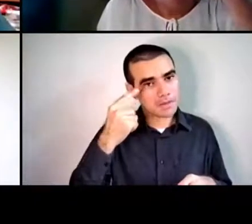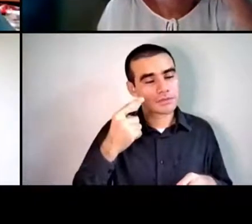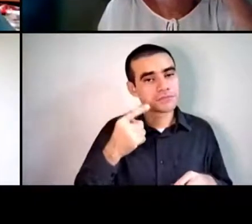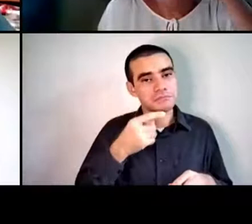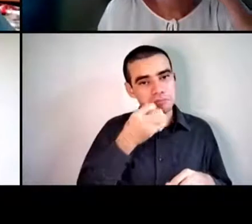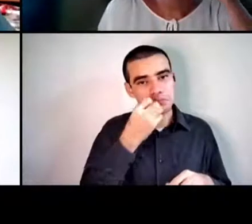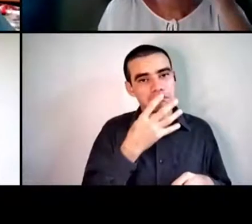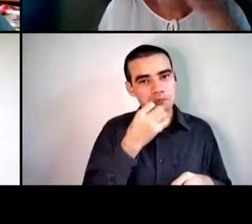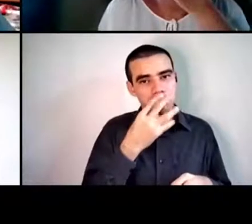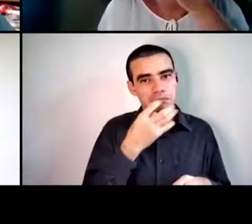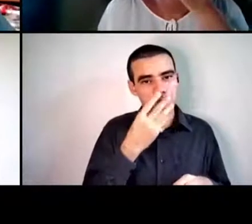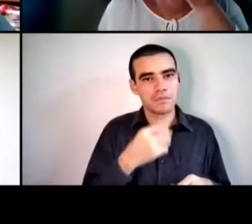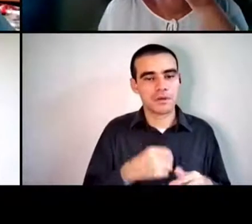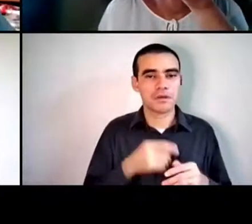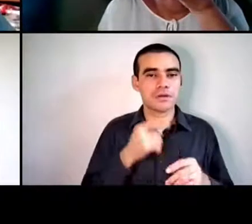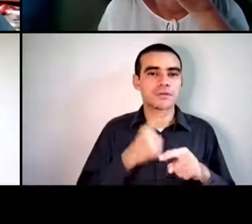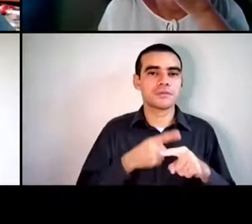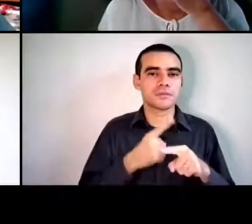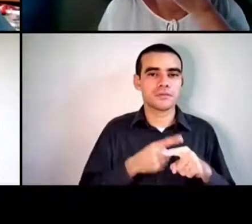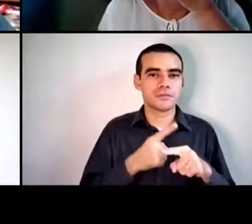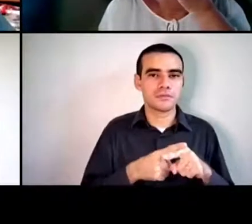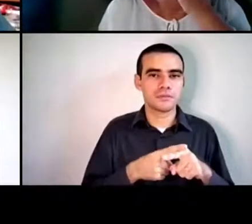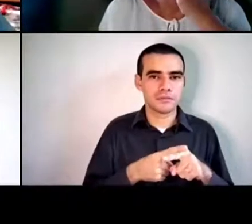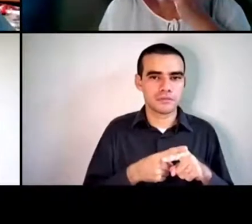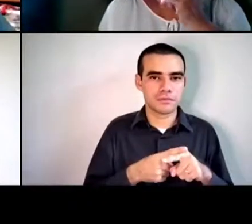see in a certain optimism.